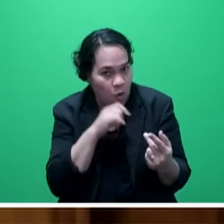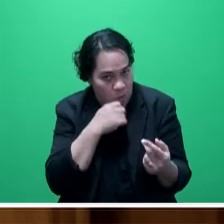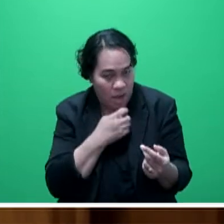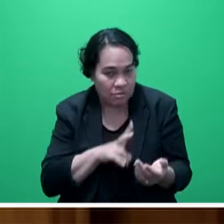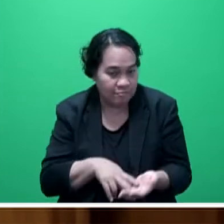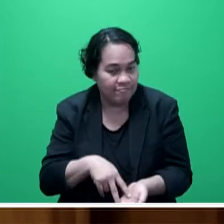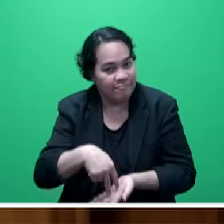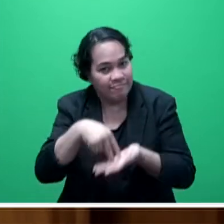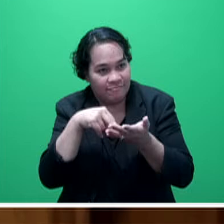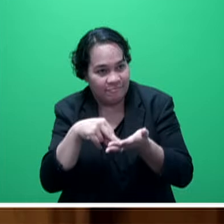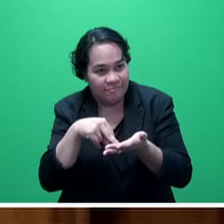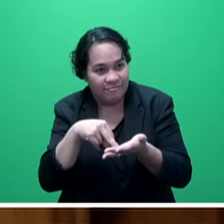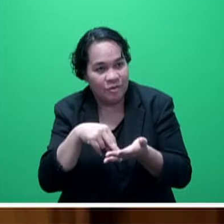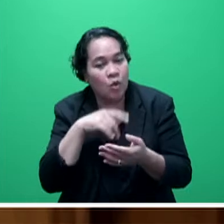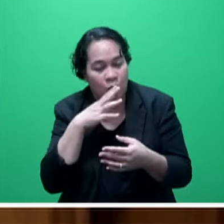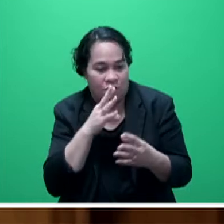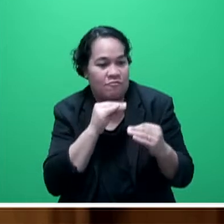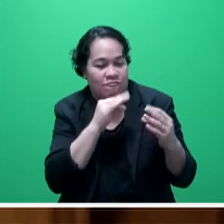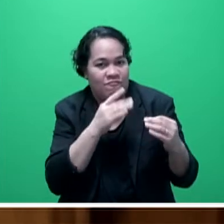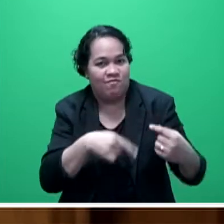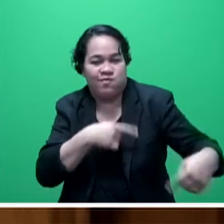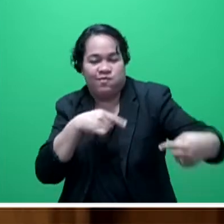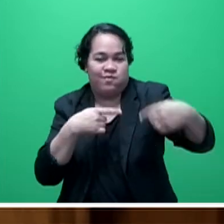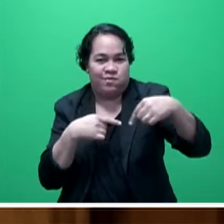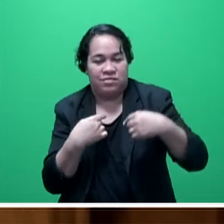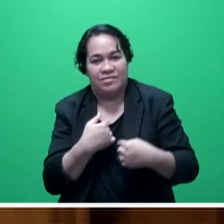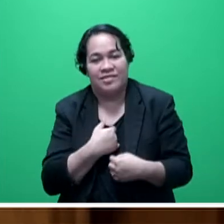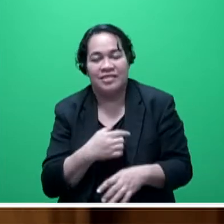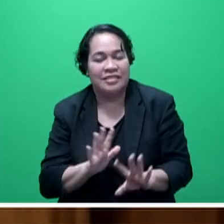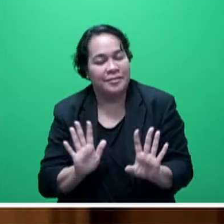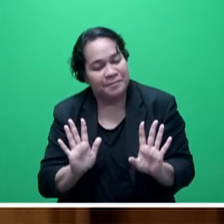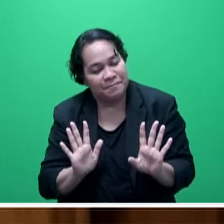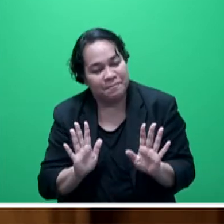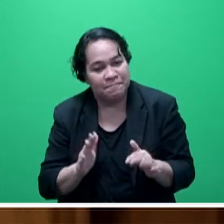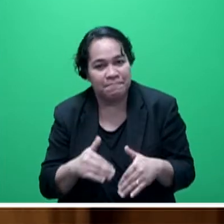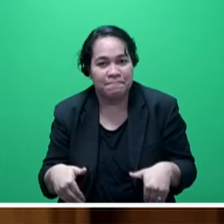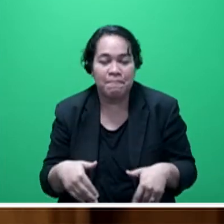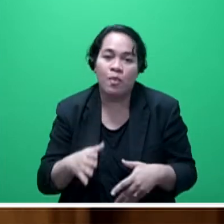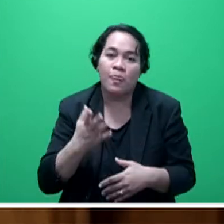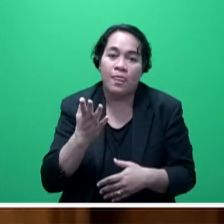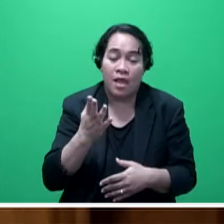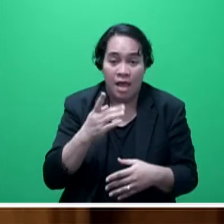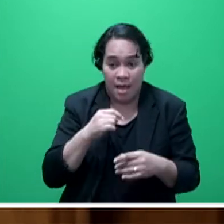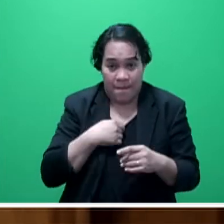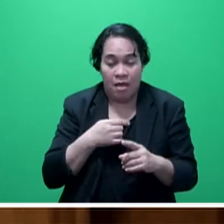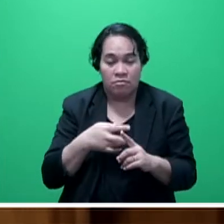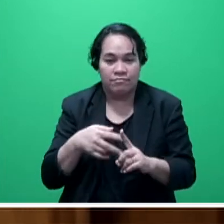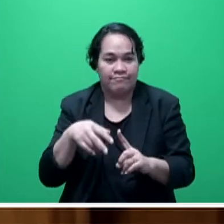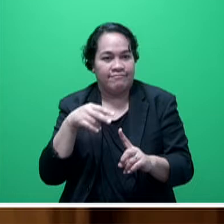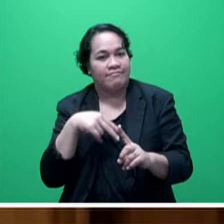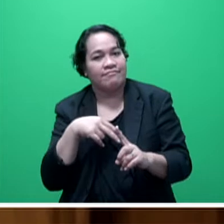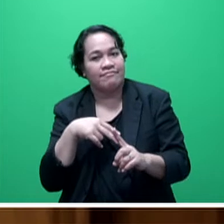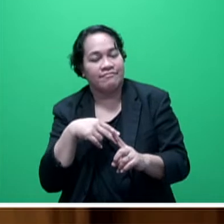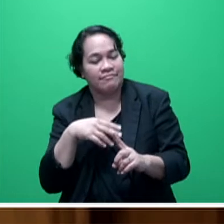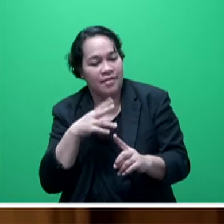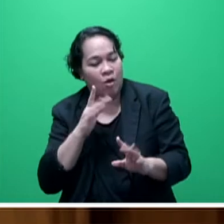Honourable Lewere will follow suit. Honourable Speaker, sir, at the outset, I would like